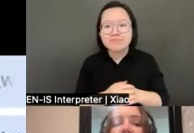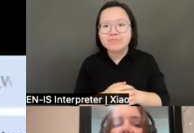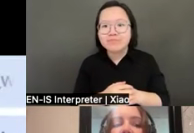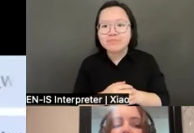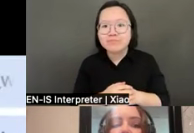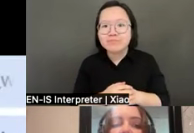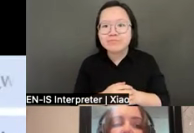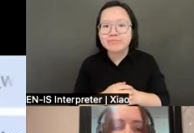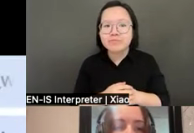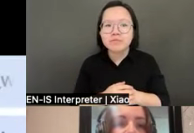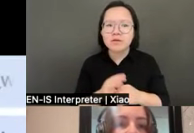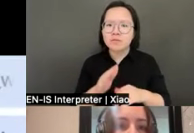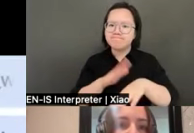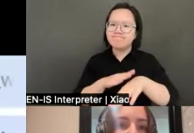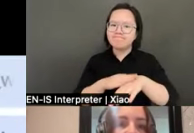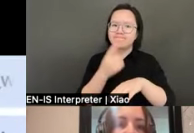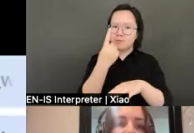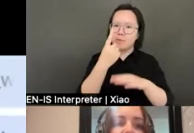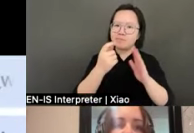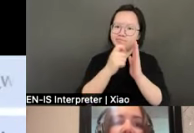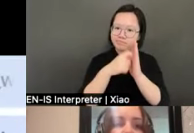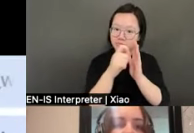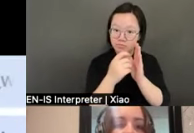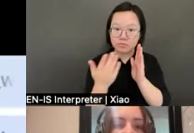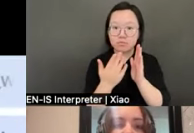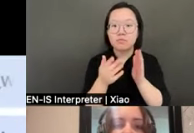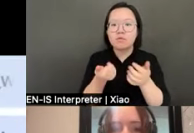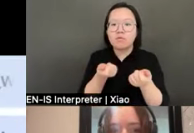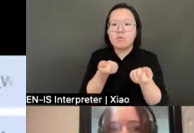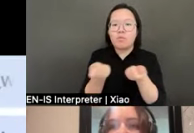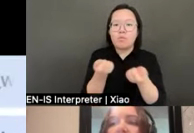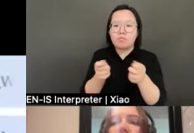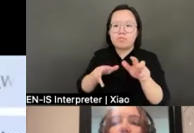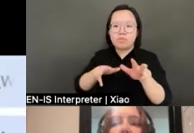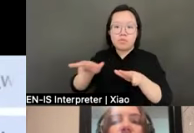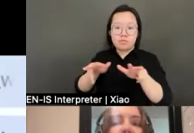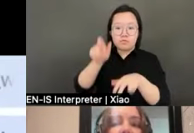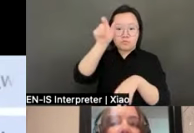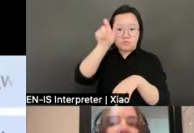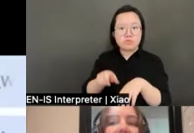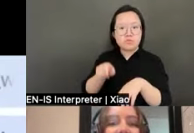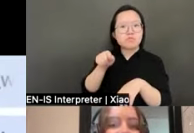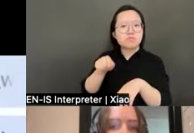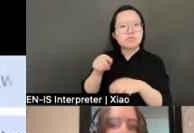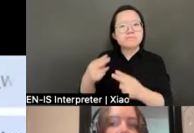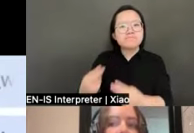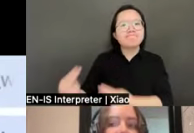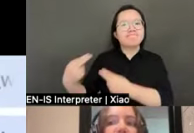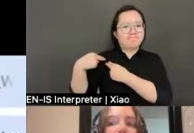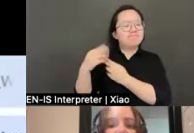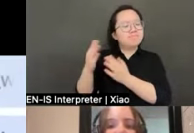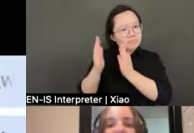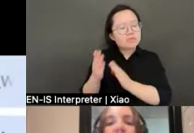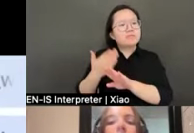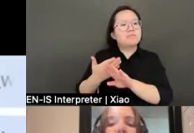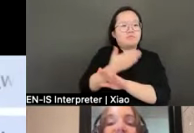should have prior experience working on at least one collaborative project. So not necessarily leading in